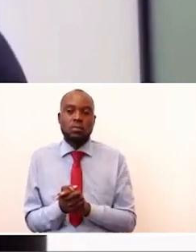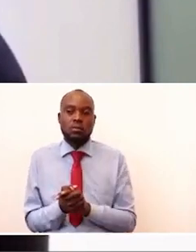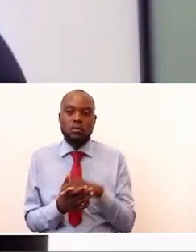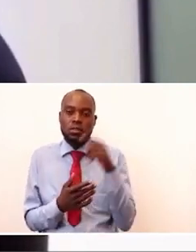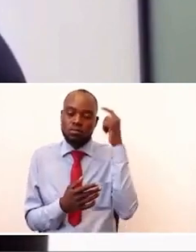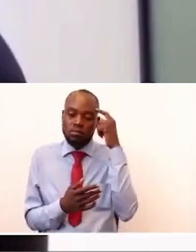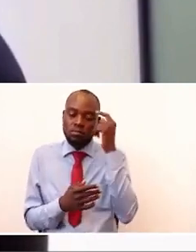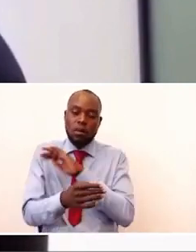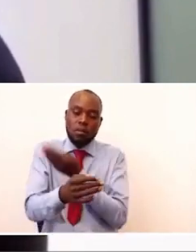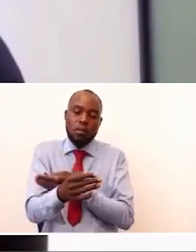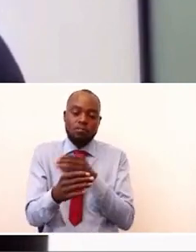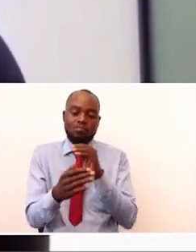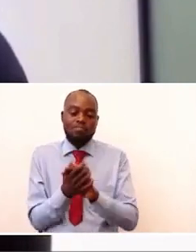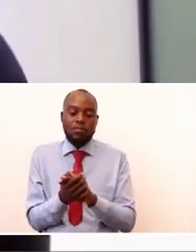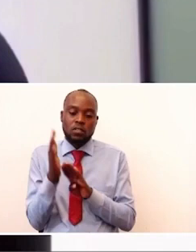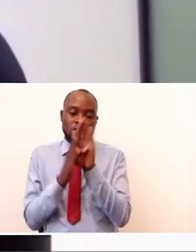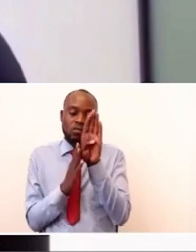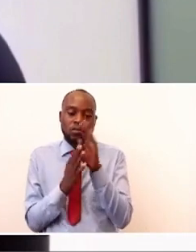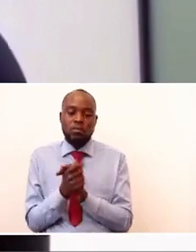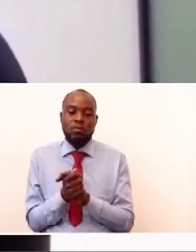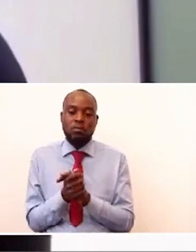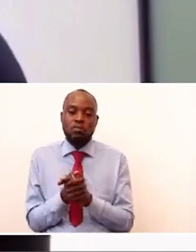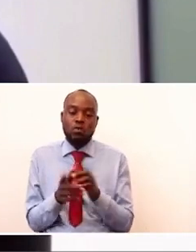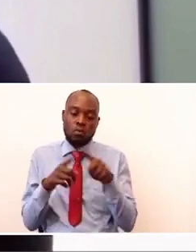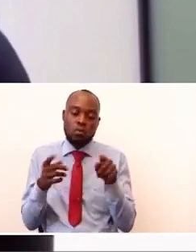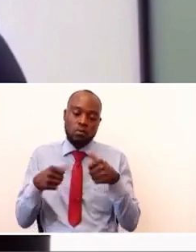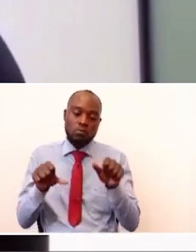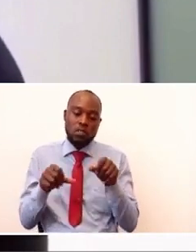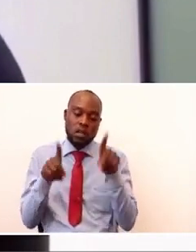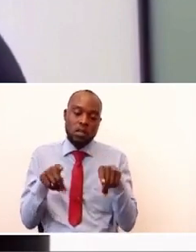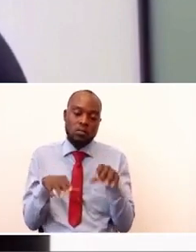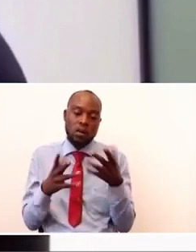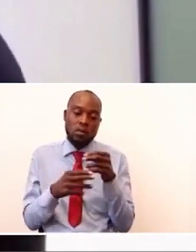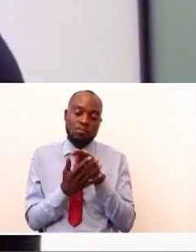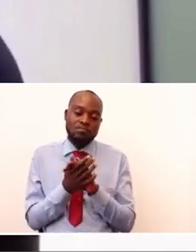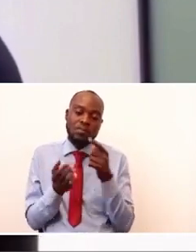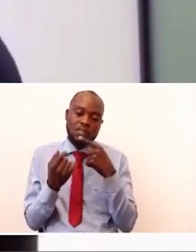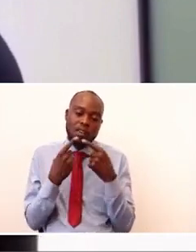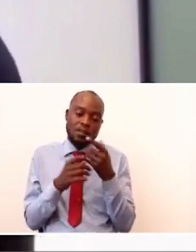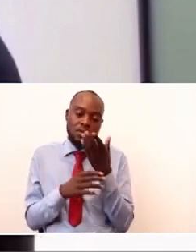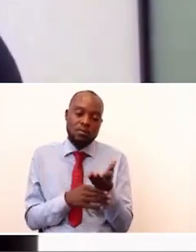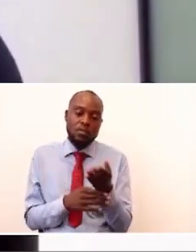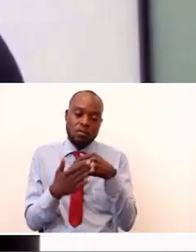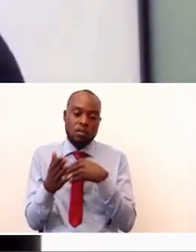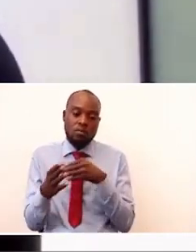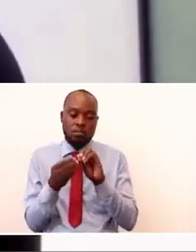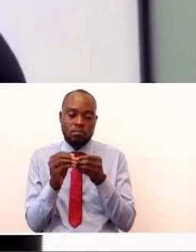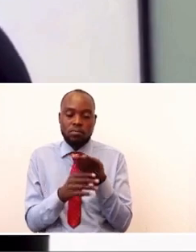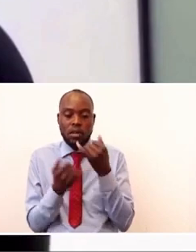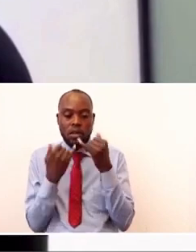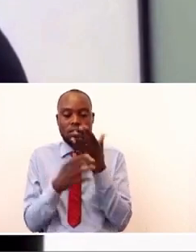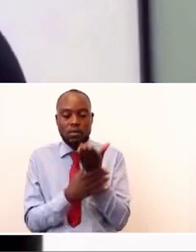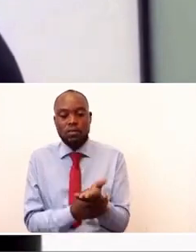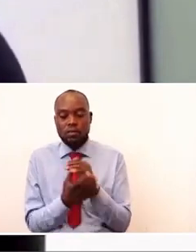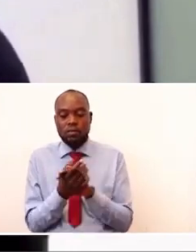capacity development. And that the lawyers that's what we're really trying to do, that do people really understand these issues before they regulate these issues? Do